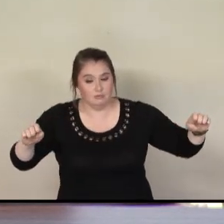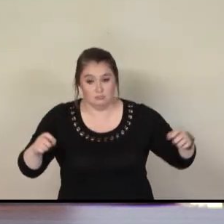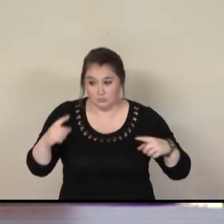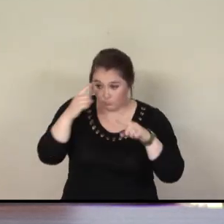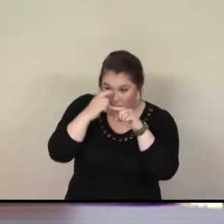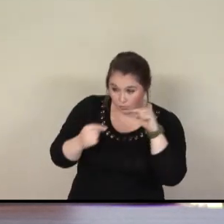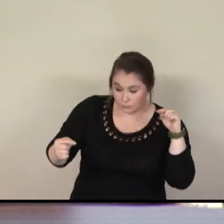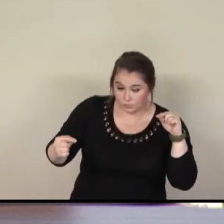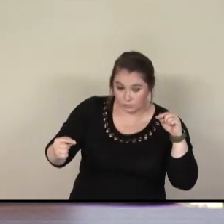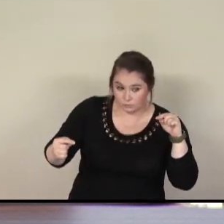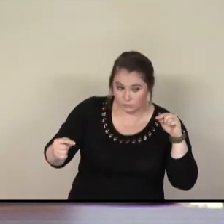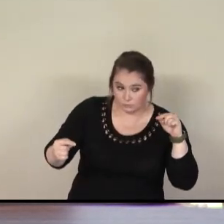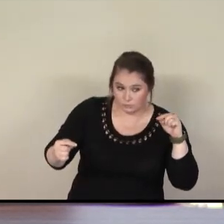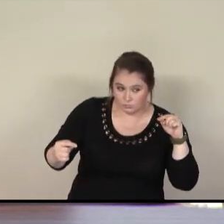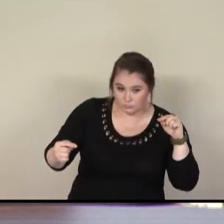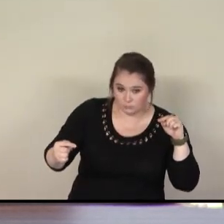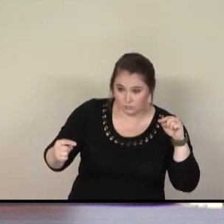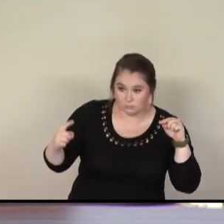Any opposed?